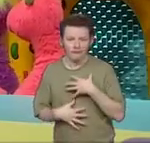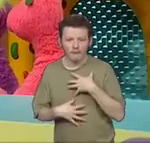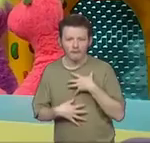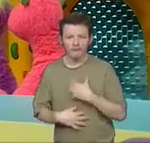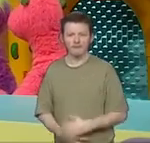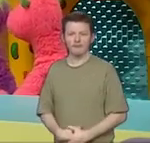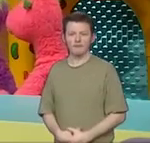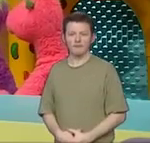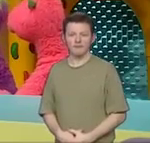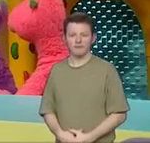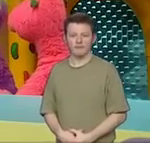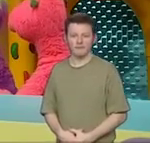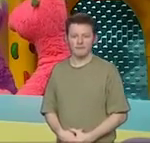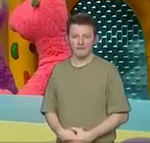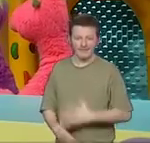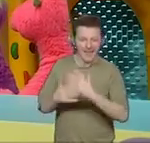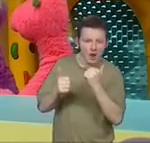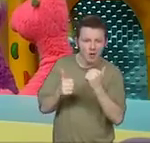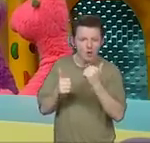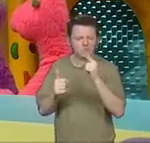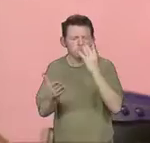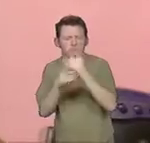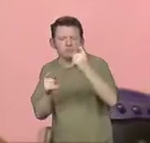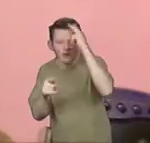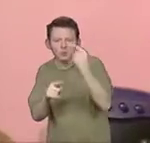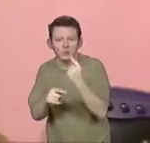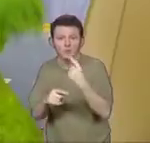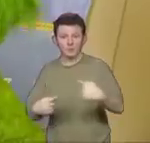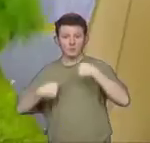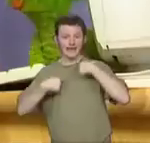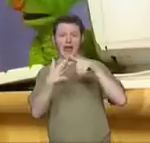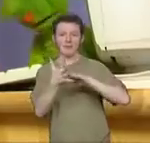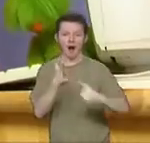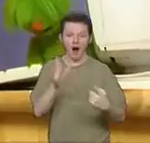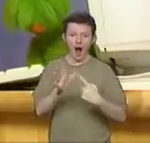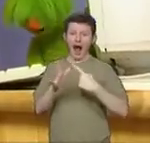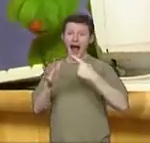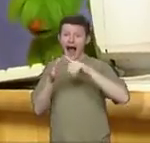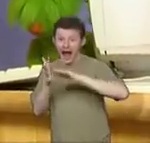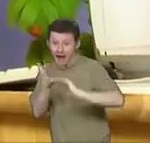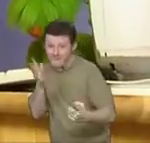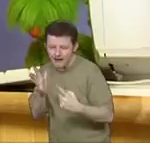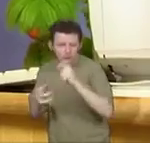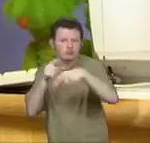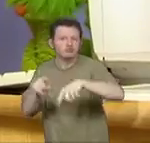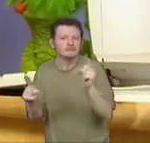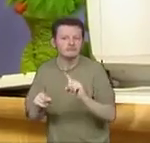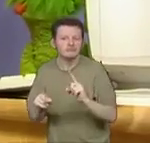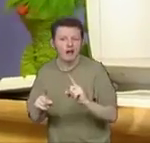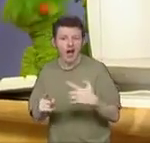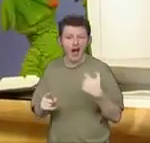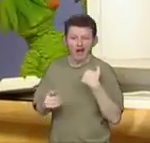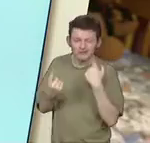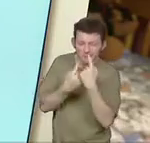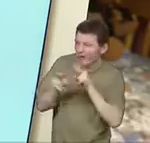Oh, hmm. Ah, Hooby Groovy. What's your name? My name's Emma. Emma? And what are you doing now? I'm looking something